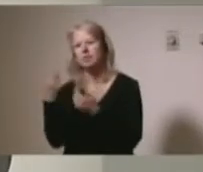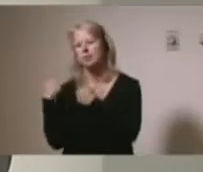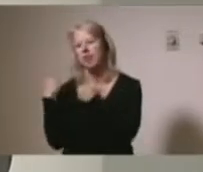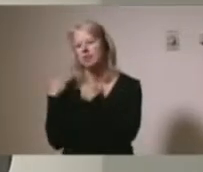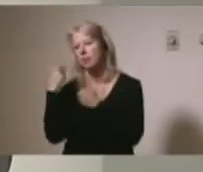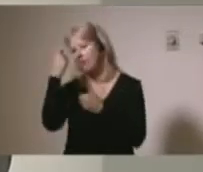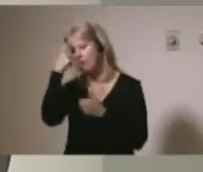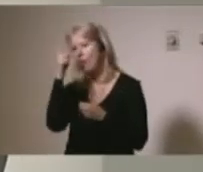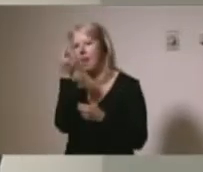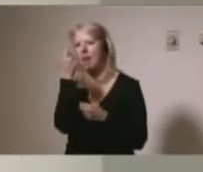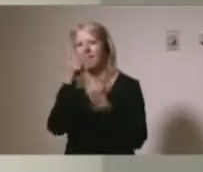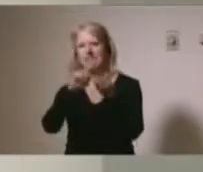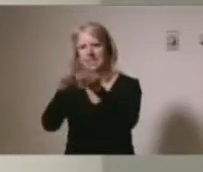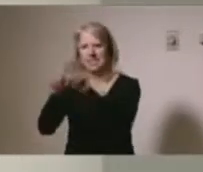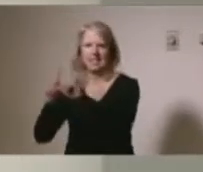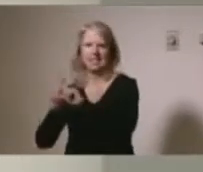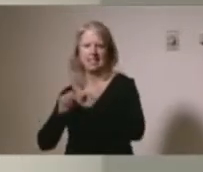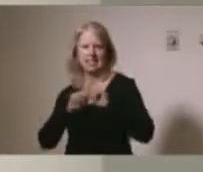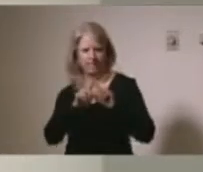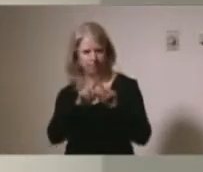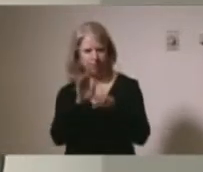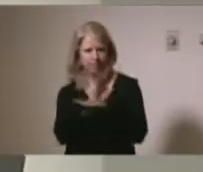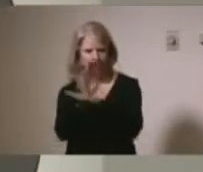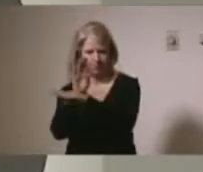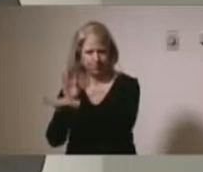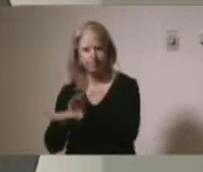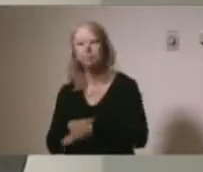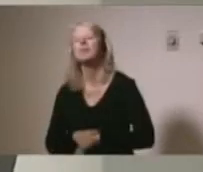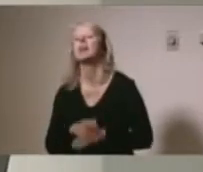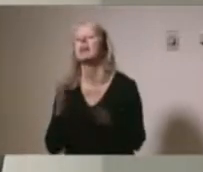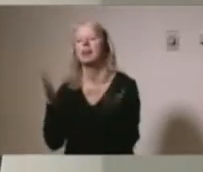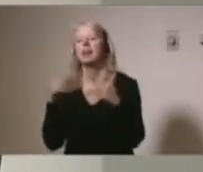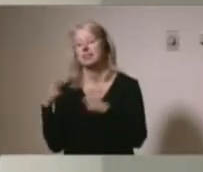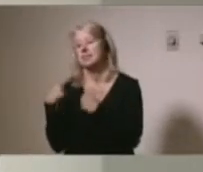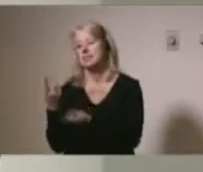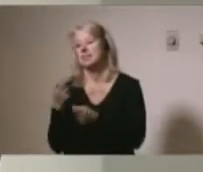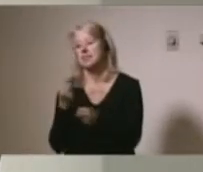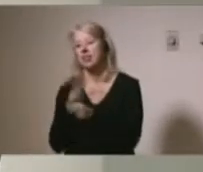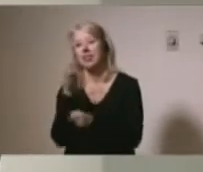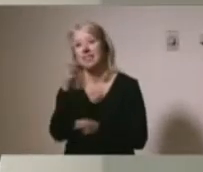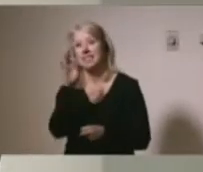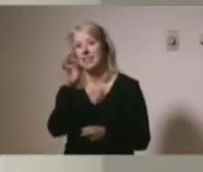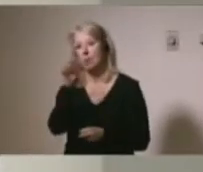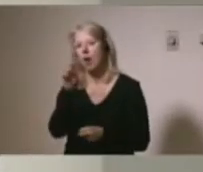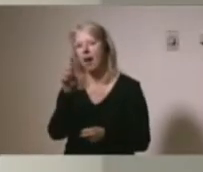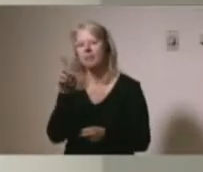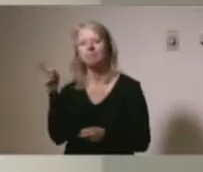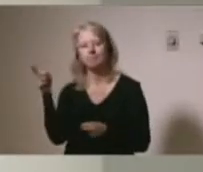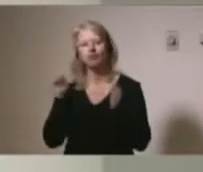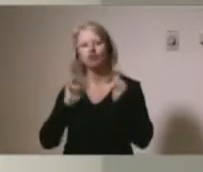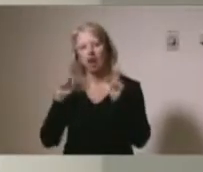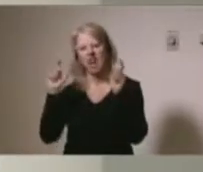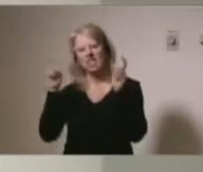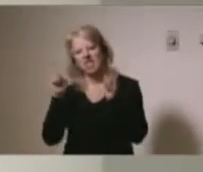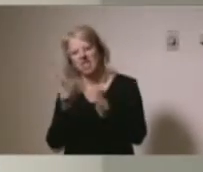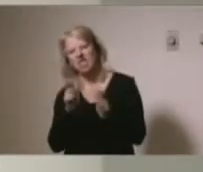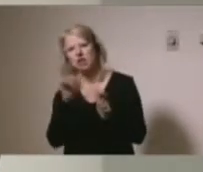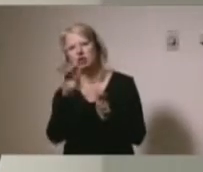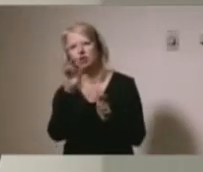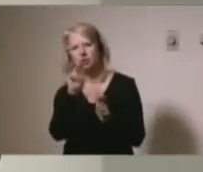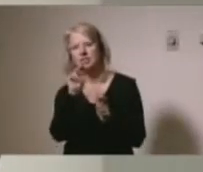different industries. Since 1991, the union movement has been under attack by the development of